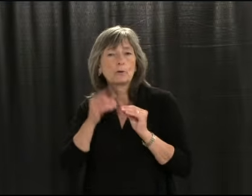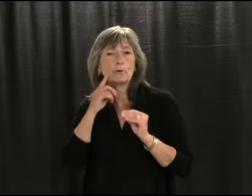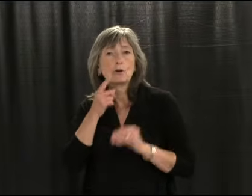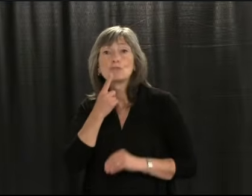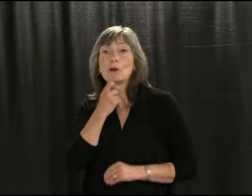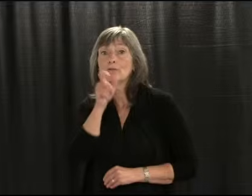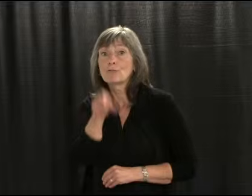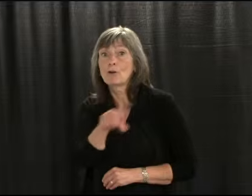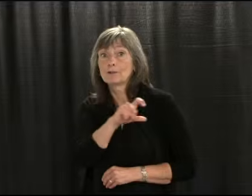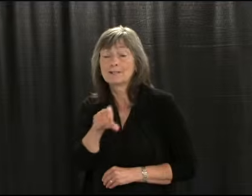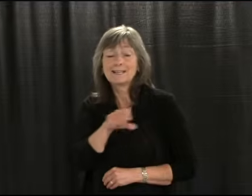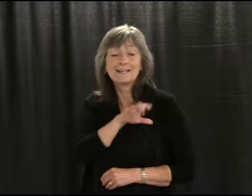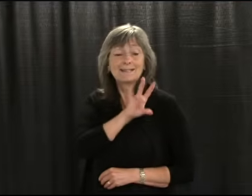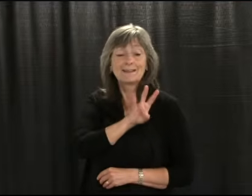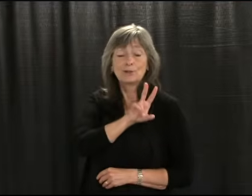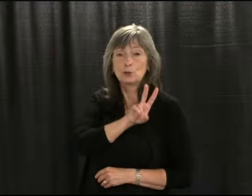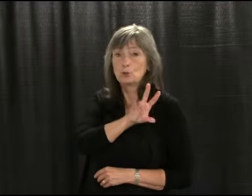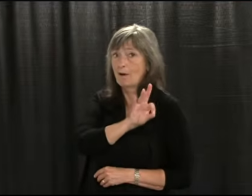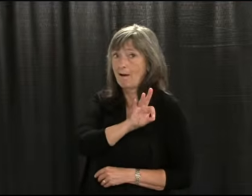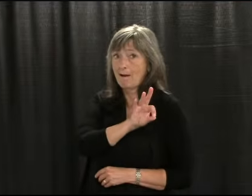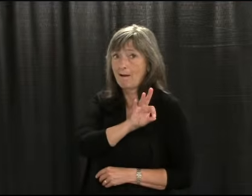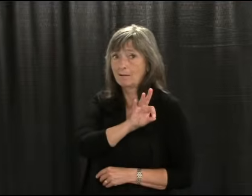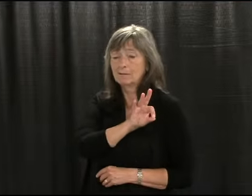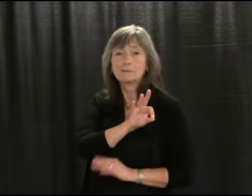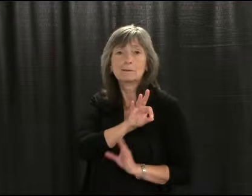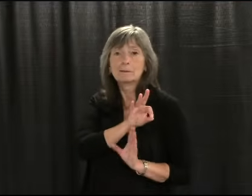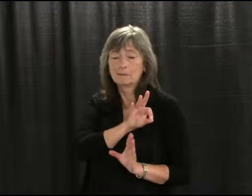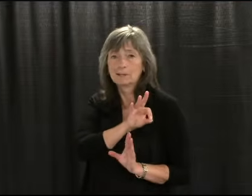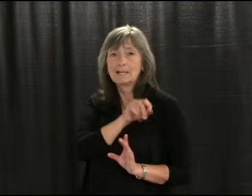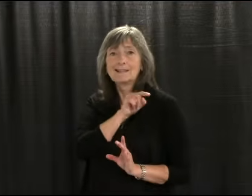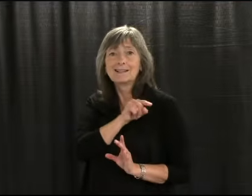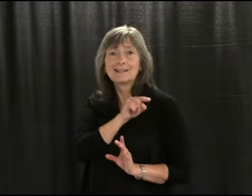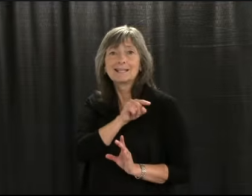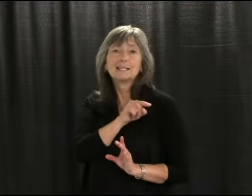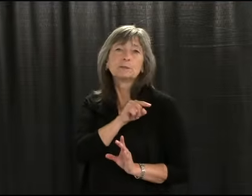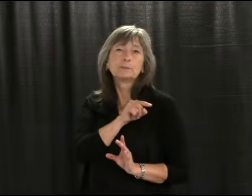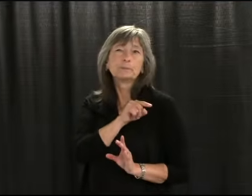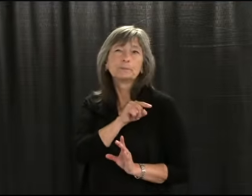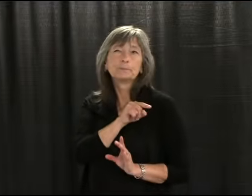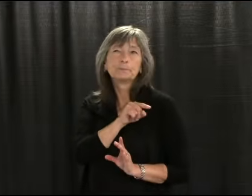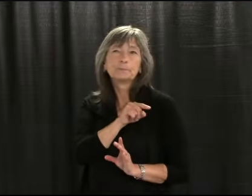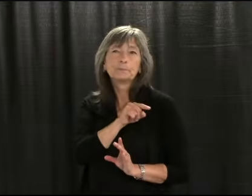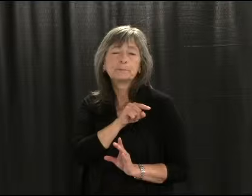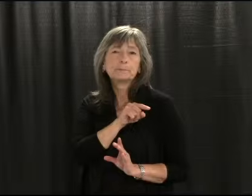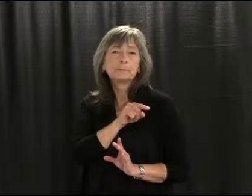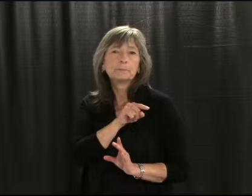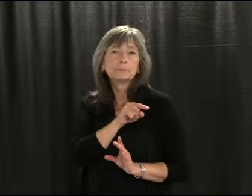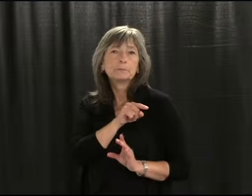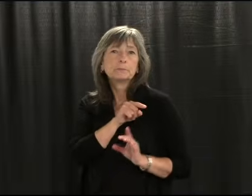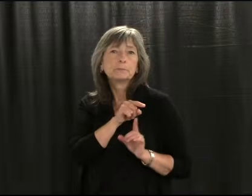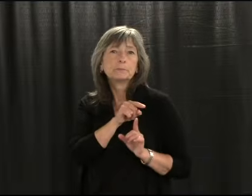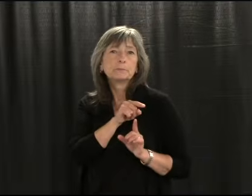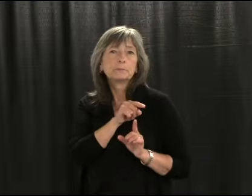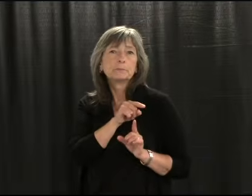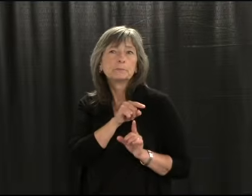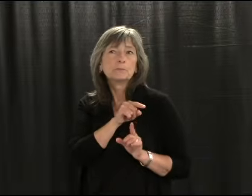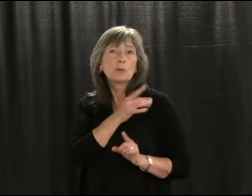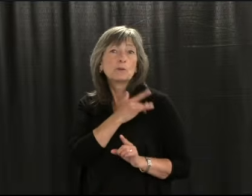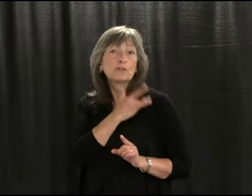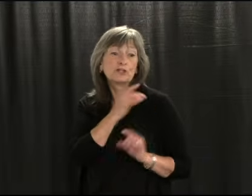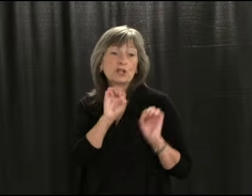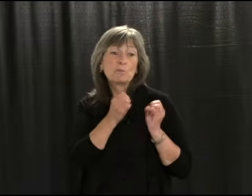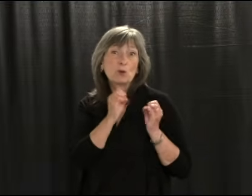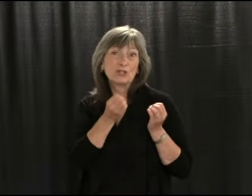will replace the 729 number, which in actual fact is a little cubby hole on the side of the Provincial